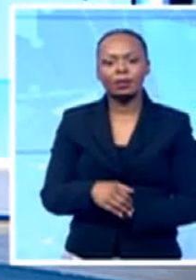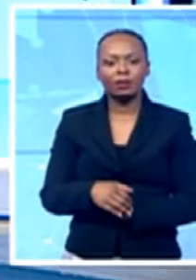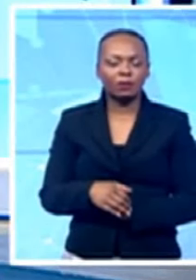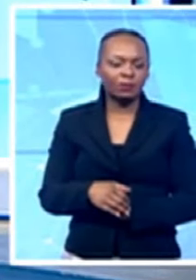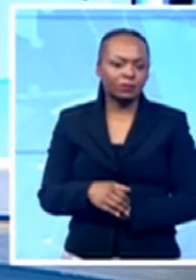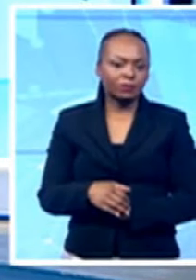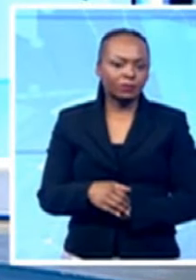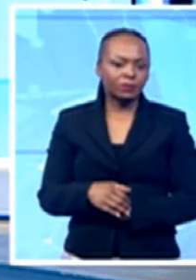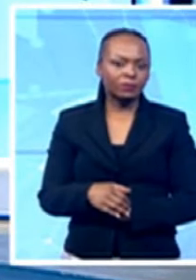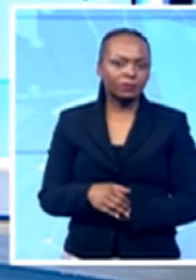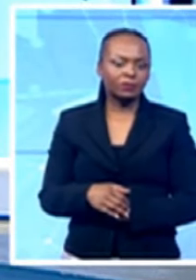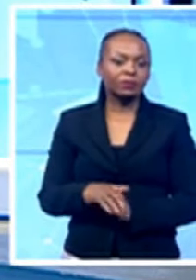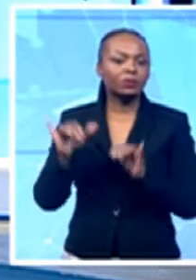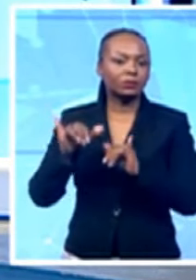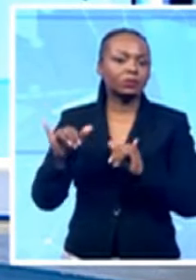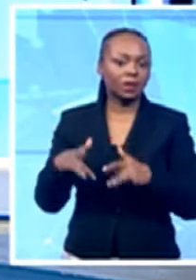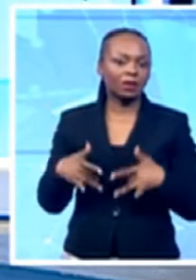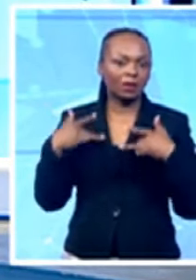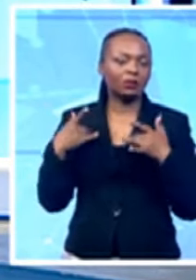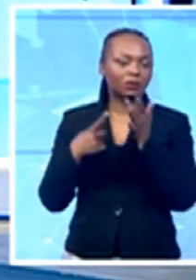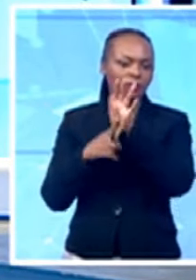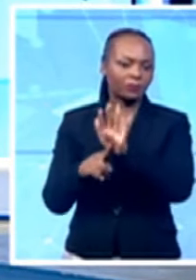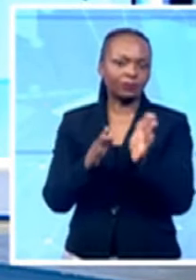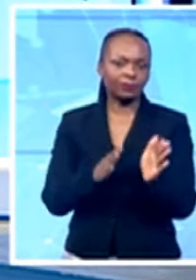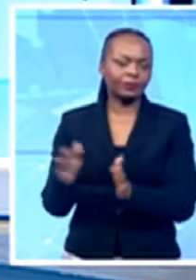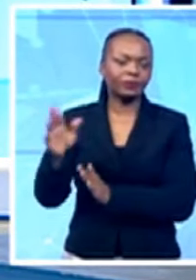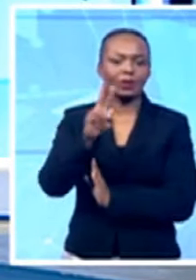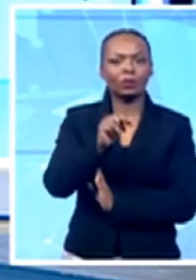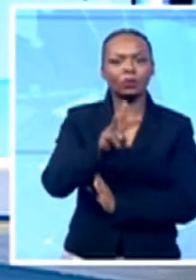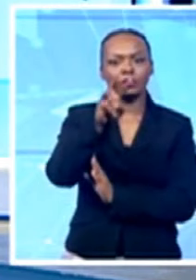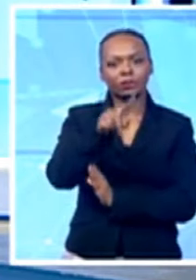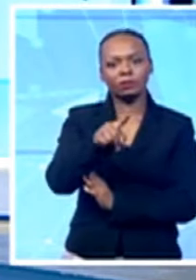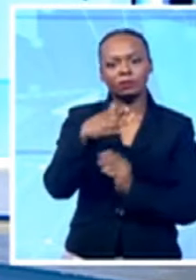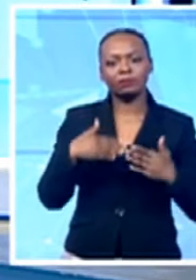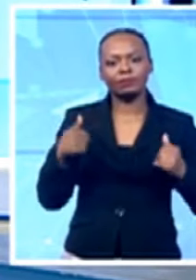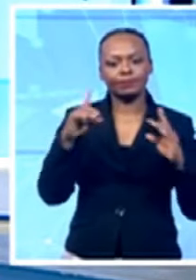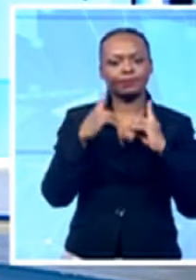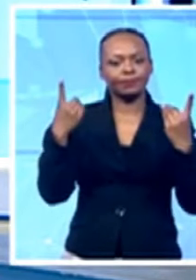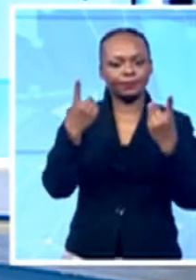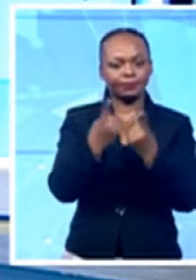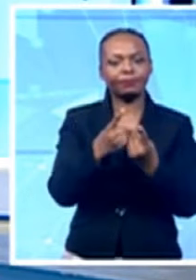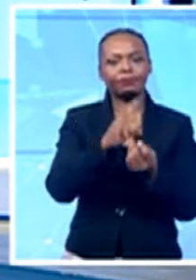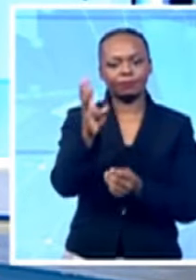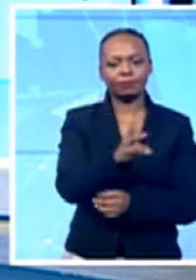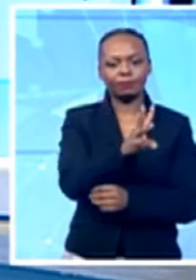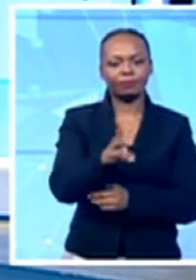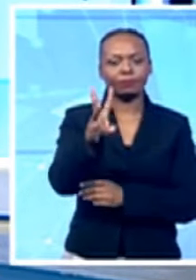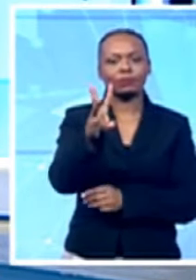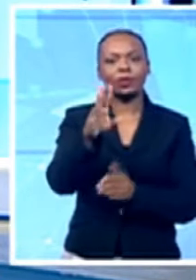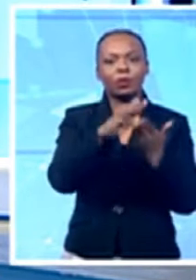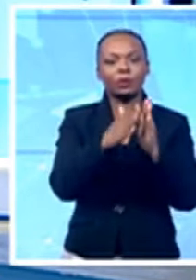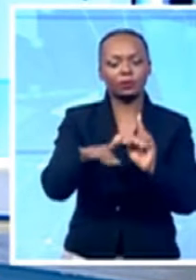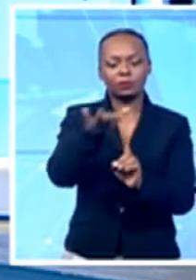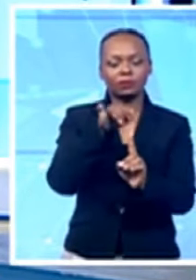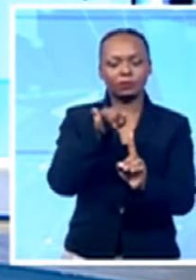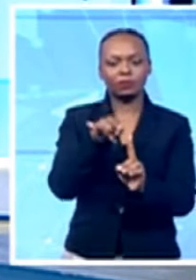The Northwest Health Department, meanwhile, has cautioned residents that it may not be able to admit people who